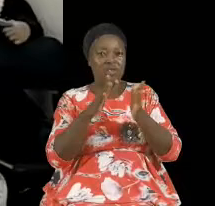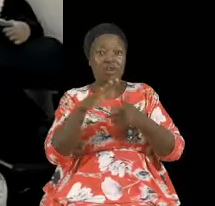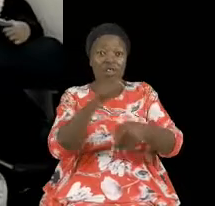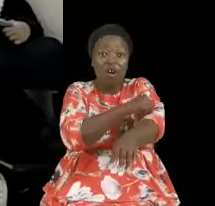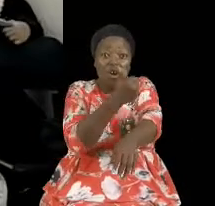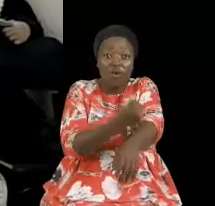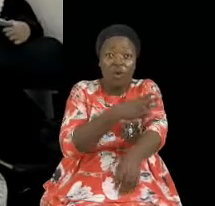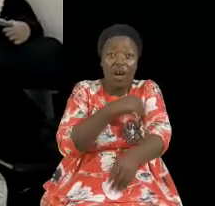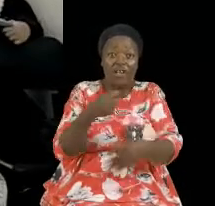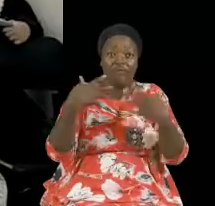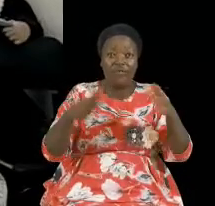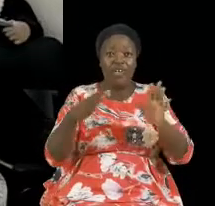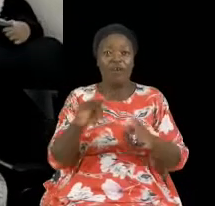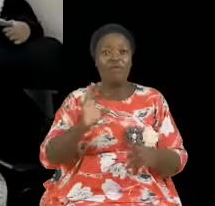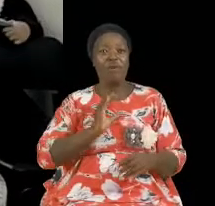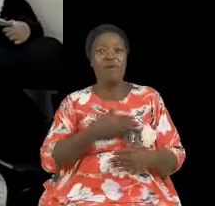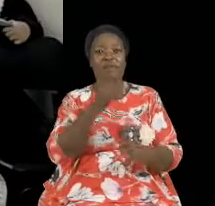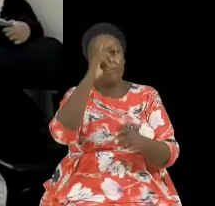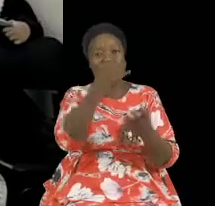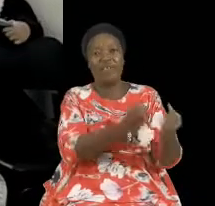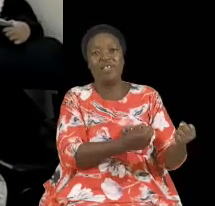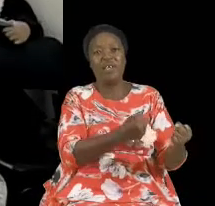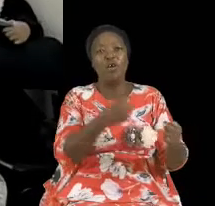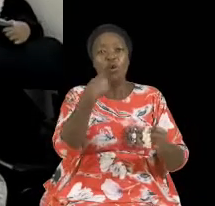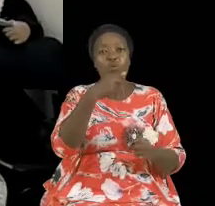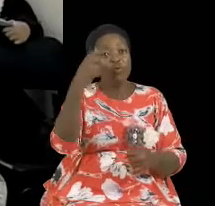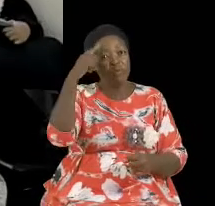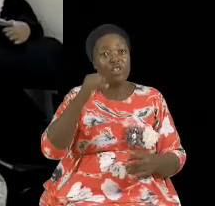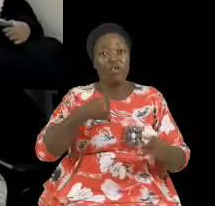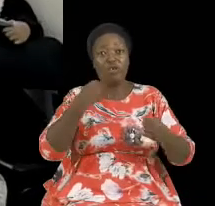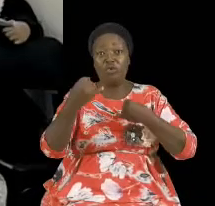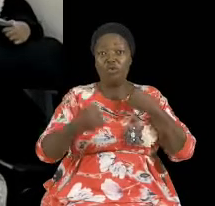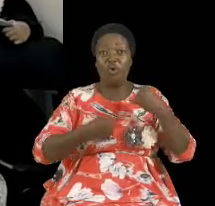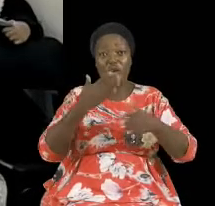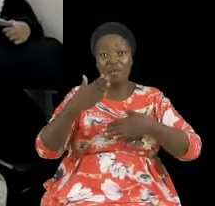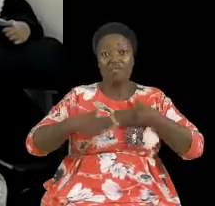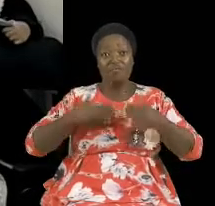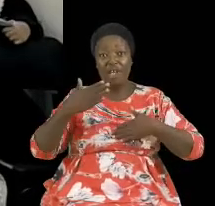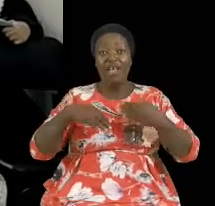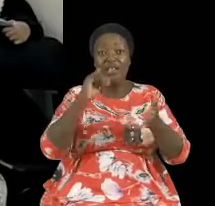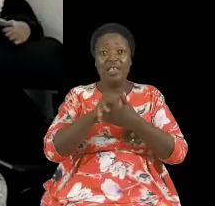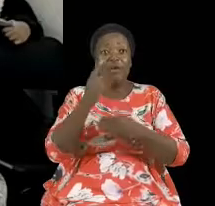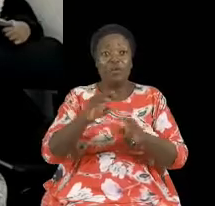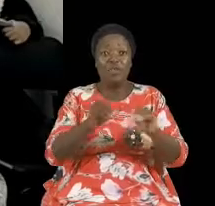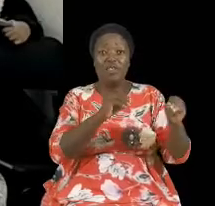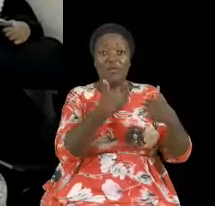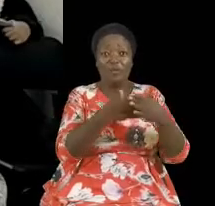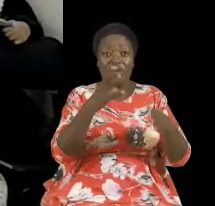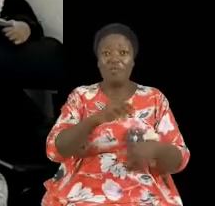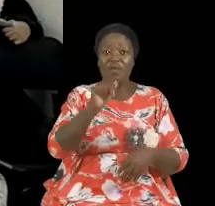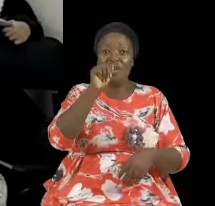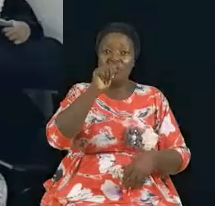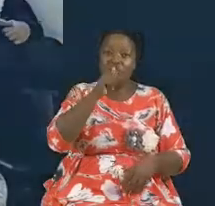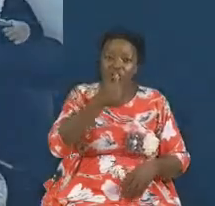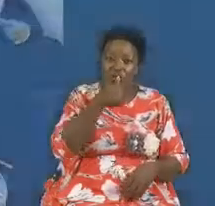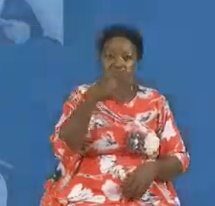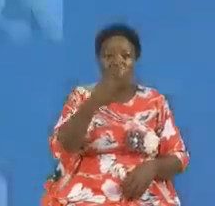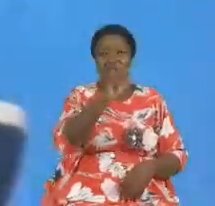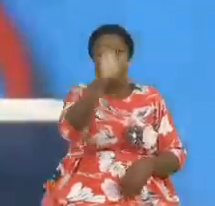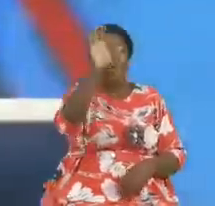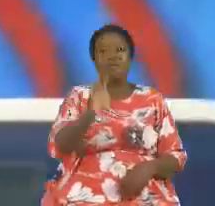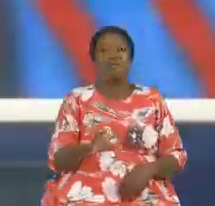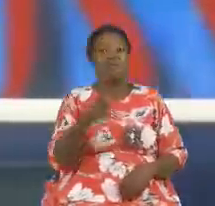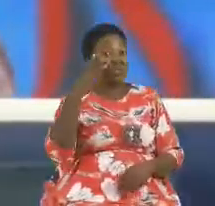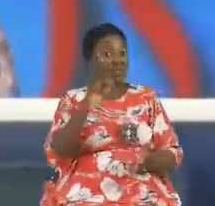again, looking unto Jesus, the author and the finisher of our faith, who for the joy that was